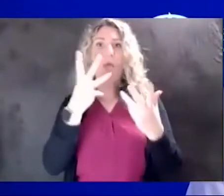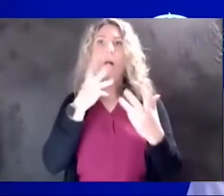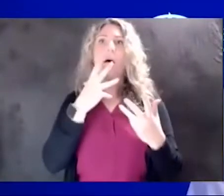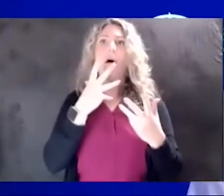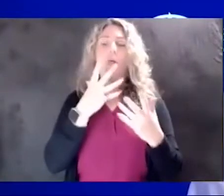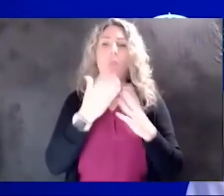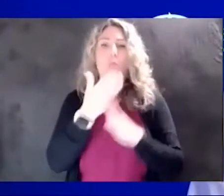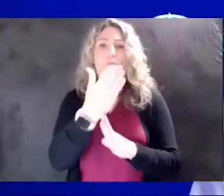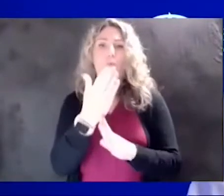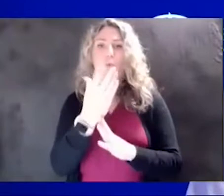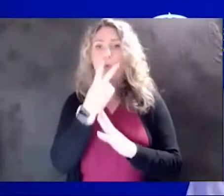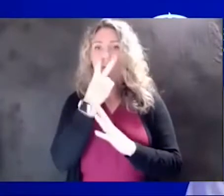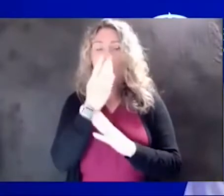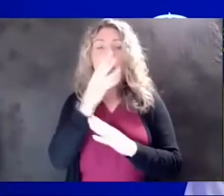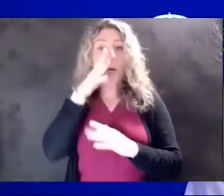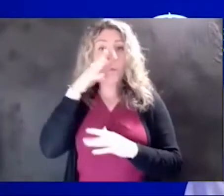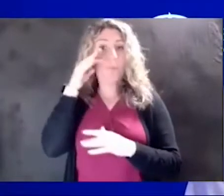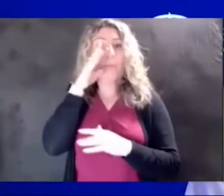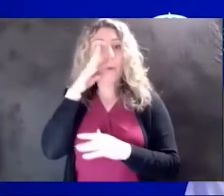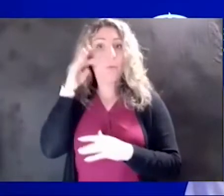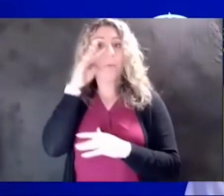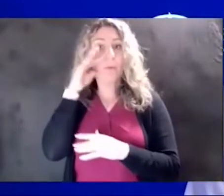nasal cannula or something of that